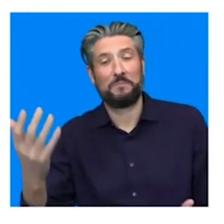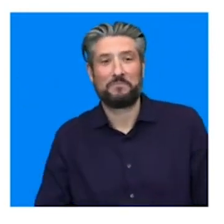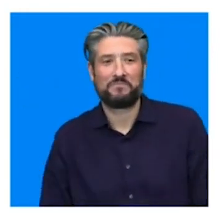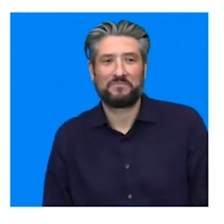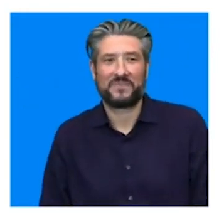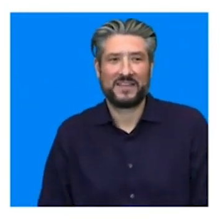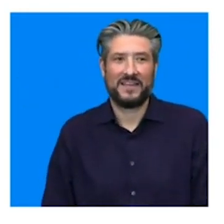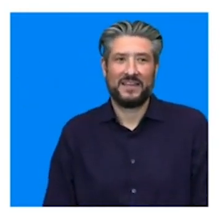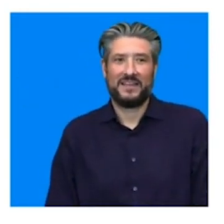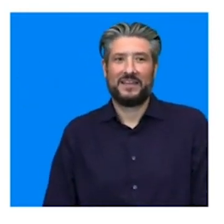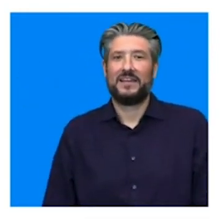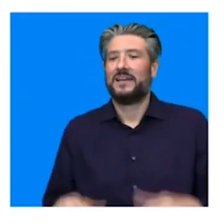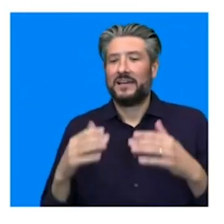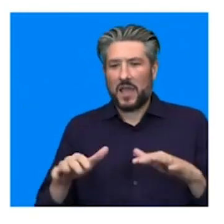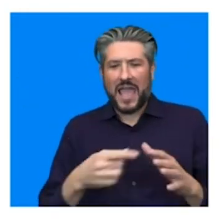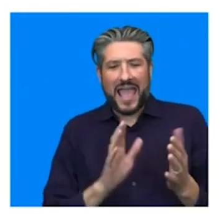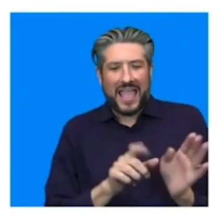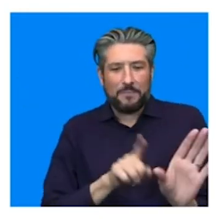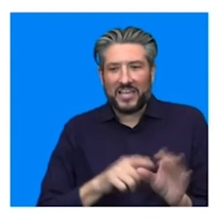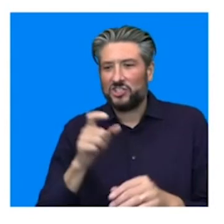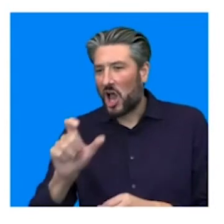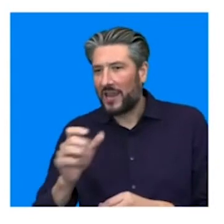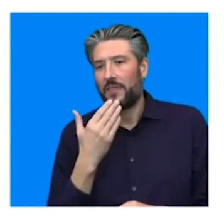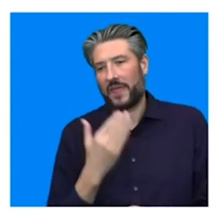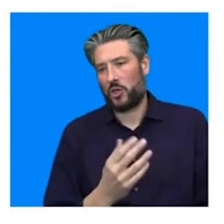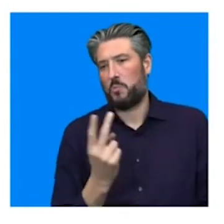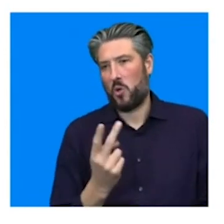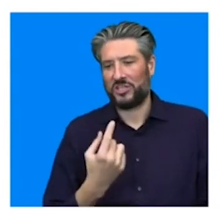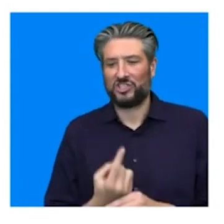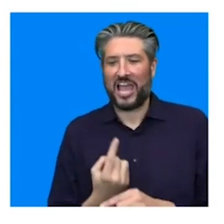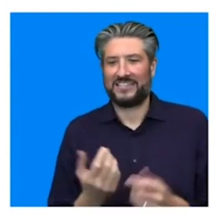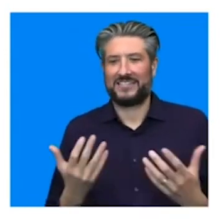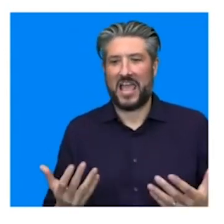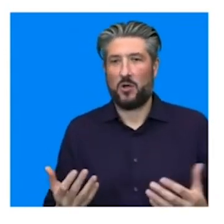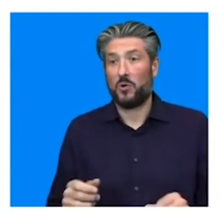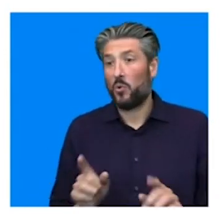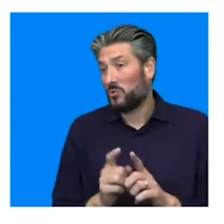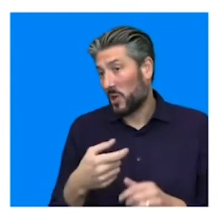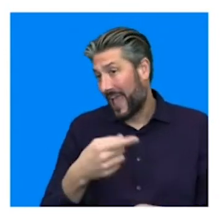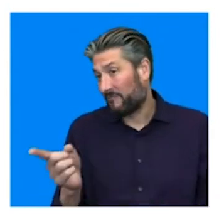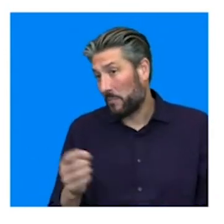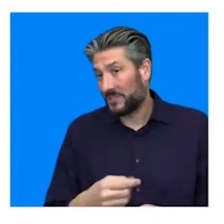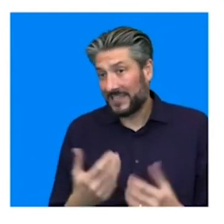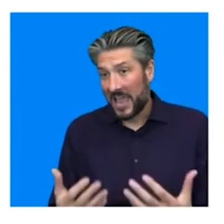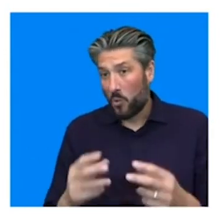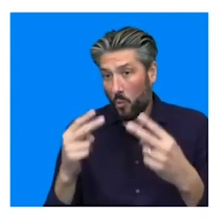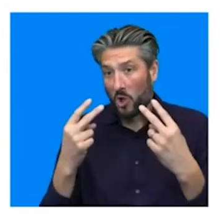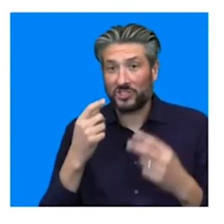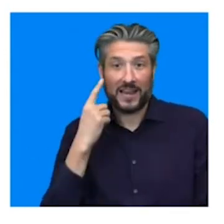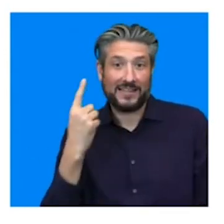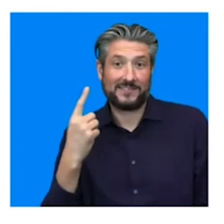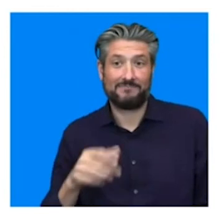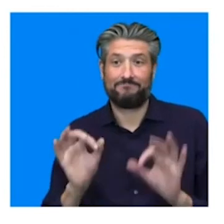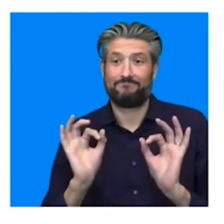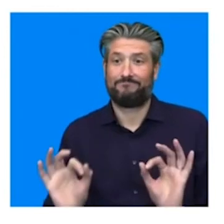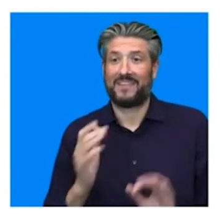and Charlie, thanks for joining us for this chat and your contributions to the event as a whole, and of course everybody out there who's listening and watching still. Thank you so much for coming. We've had a